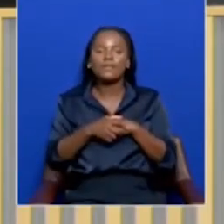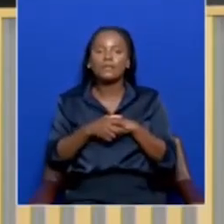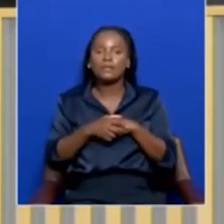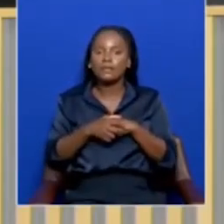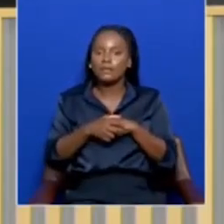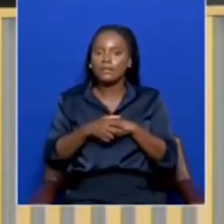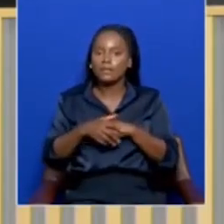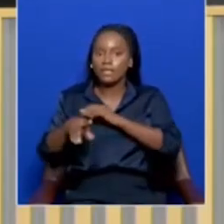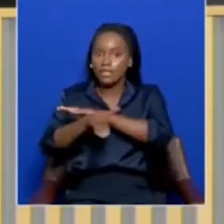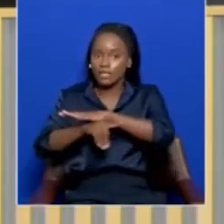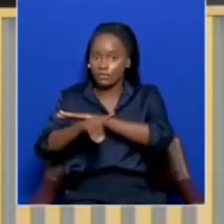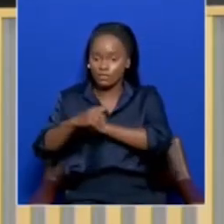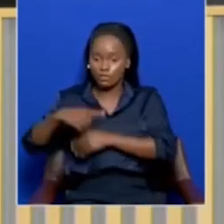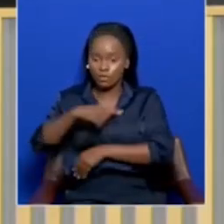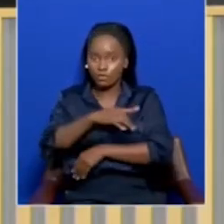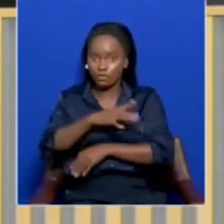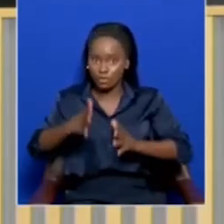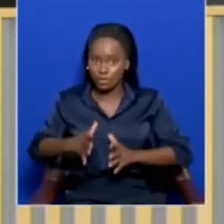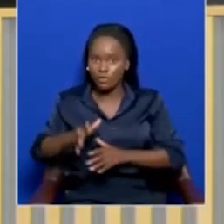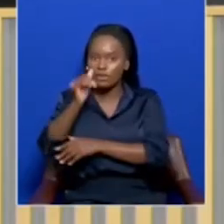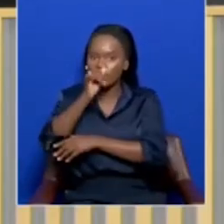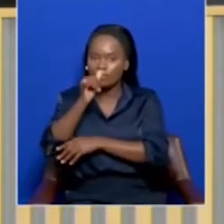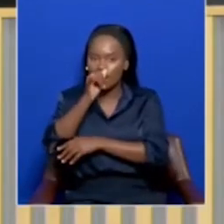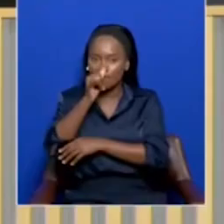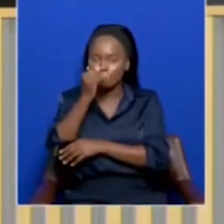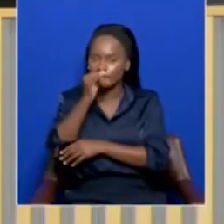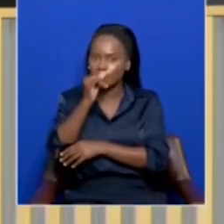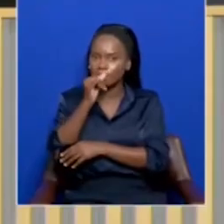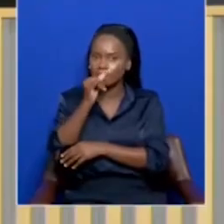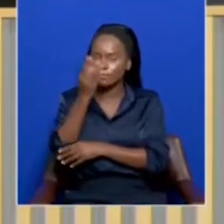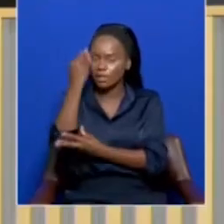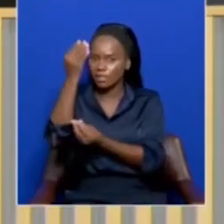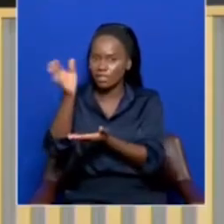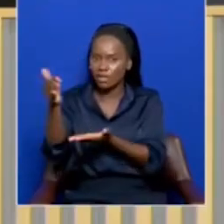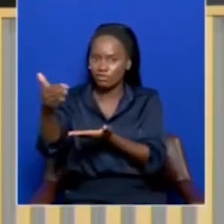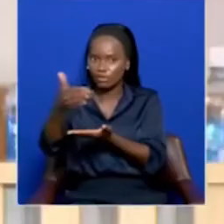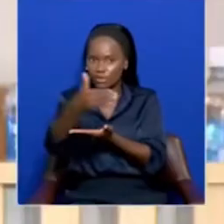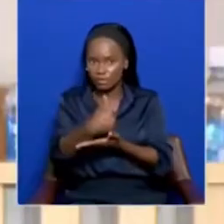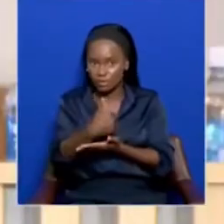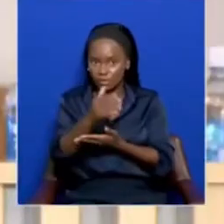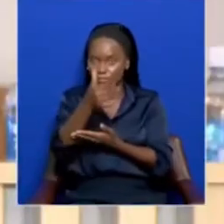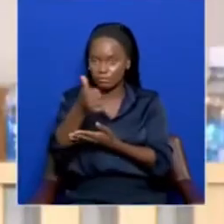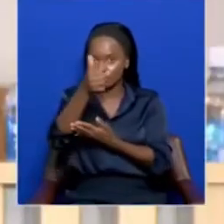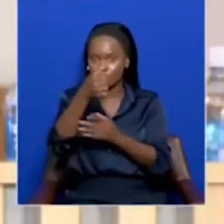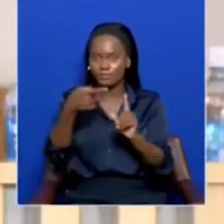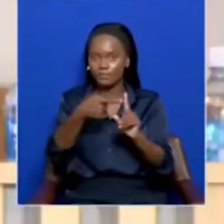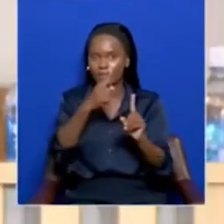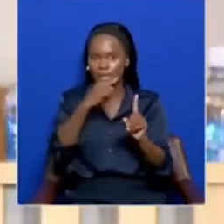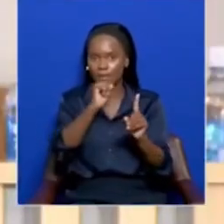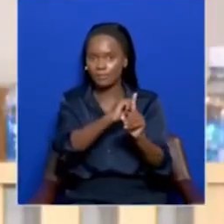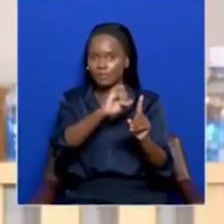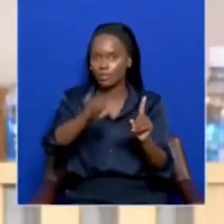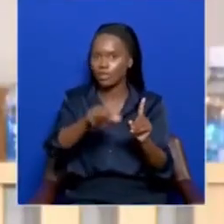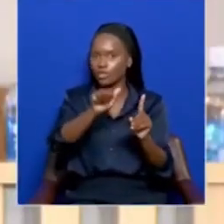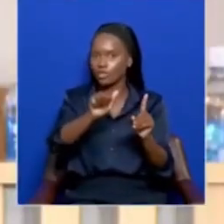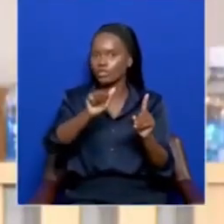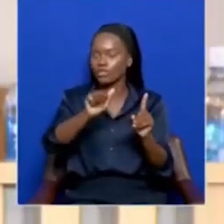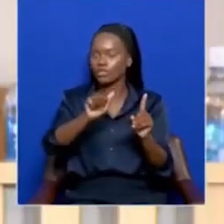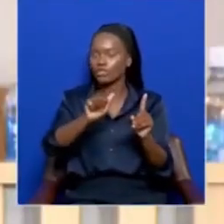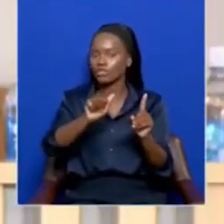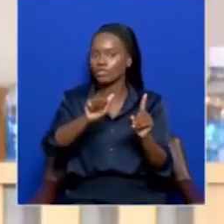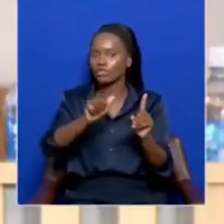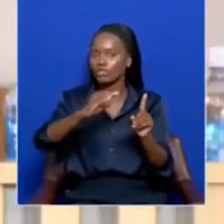was General Jacobs. Okay. If I can then draw your attention to page 2 of